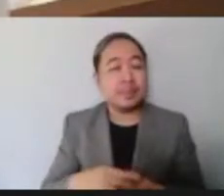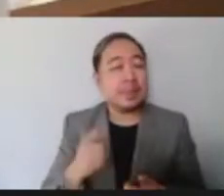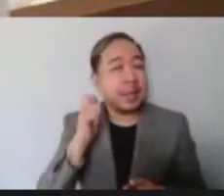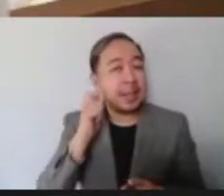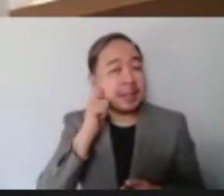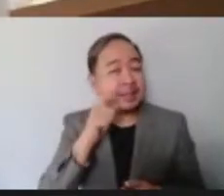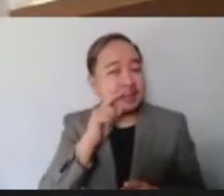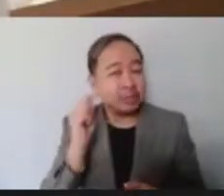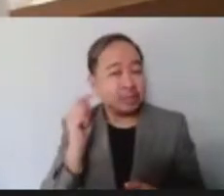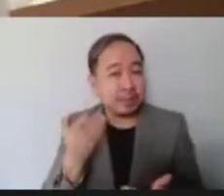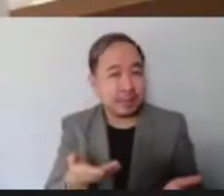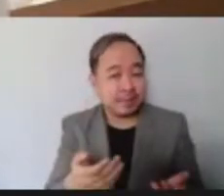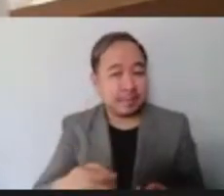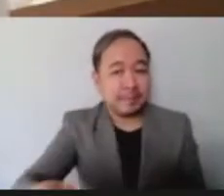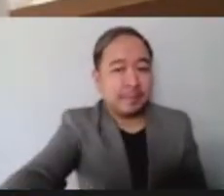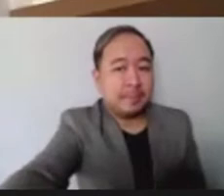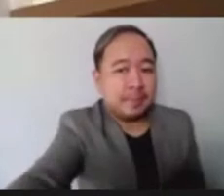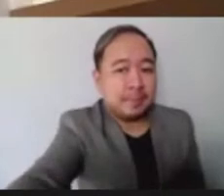foreign